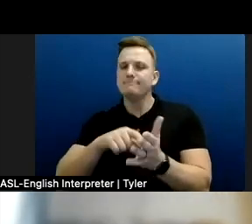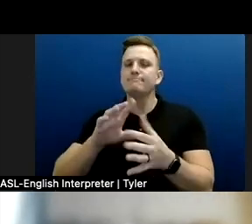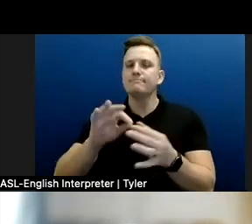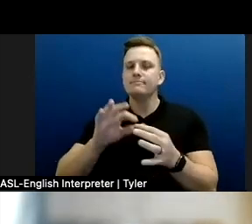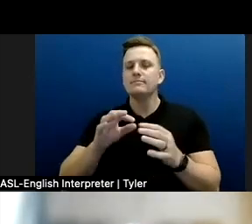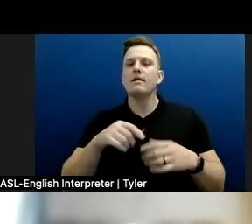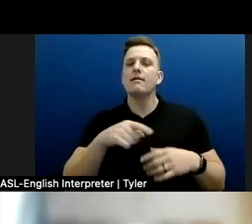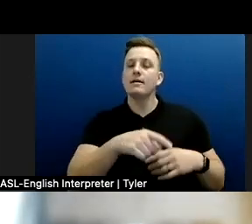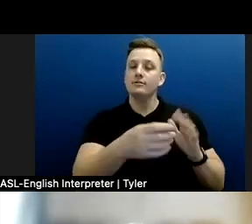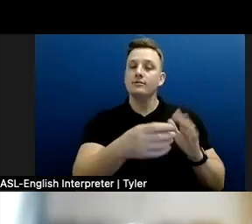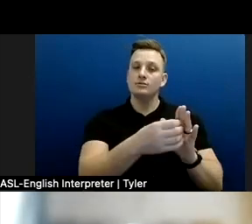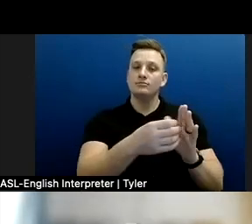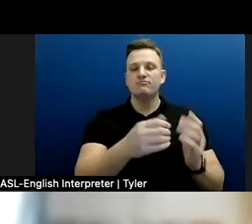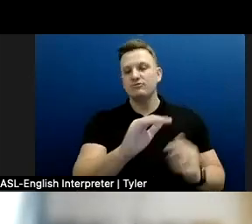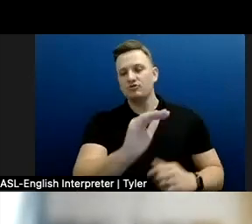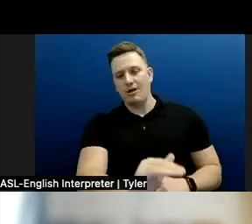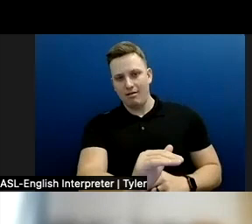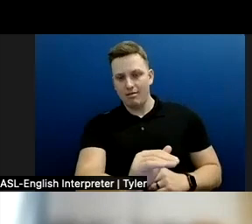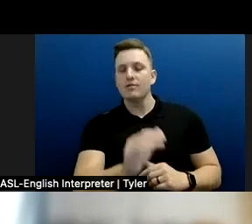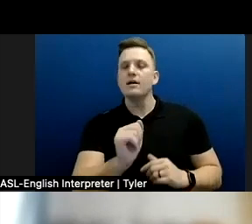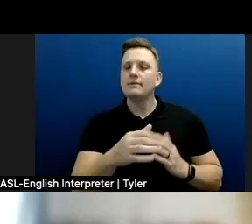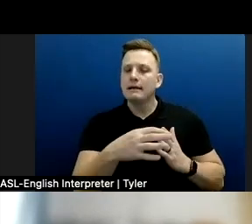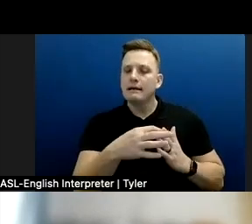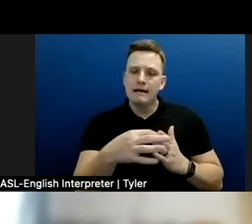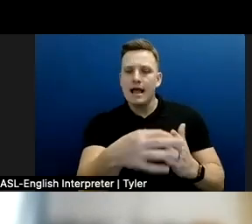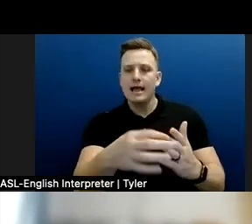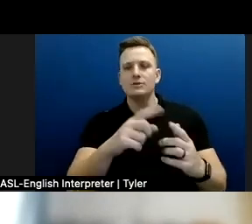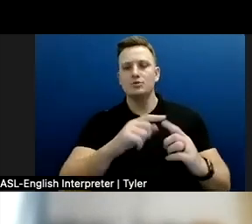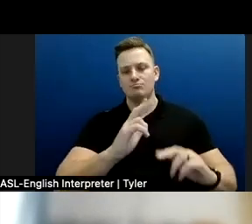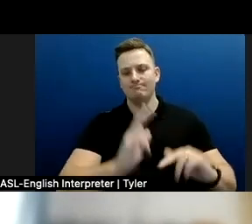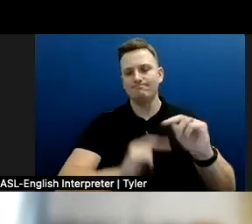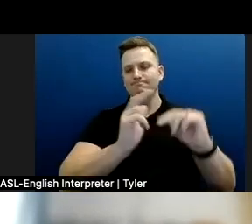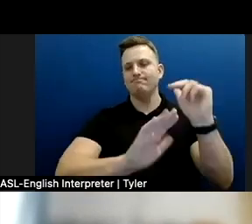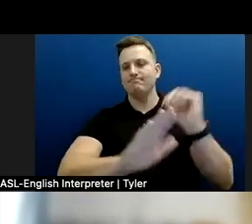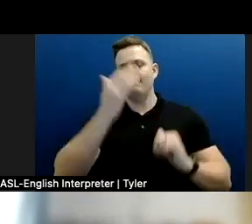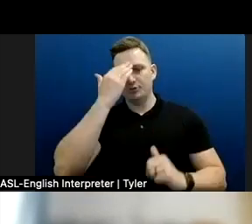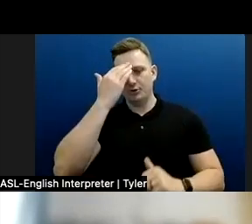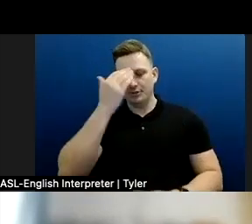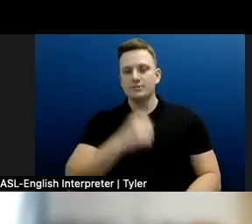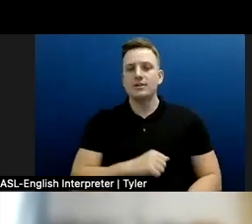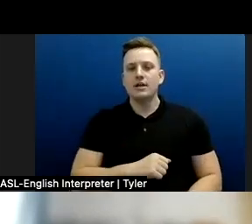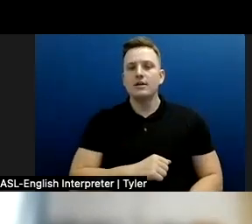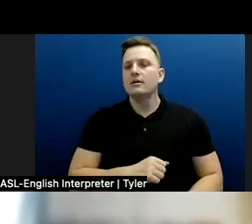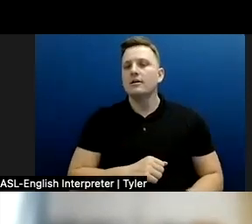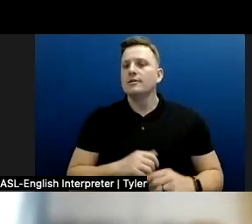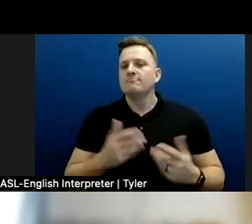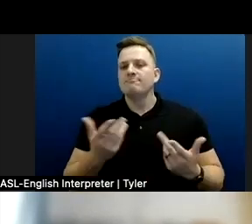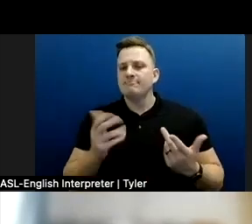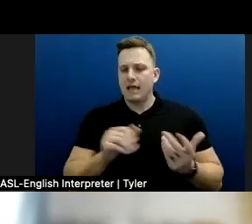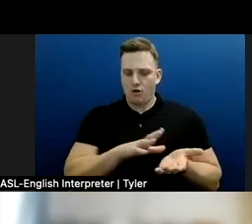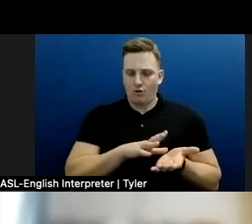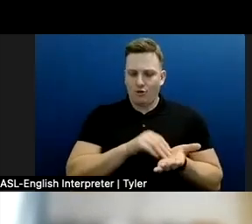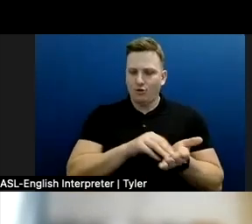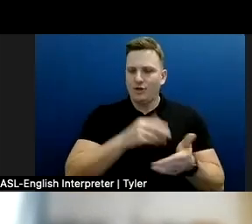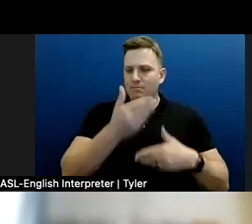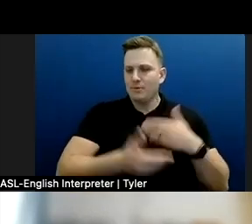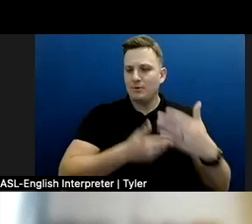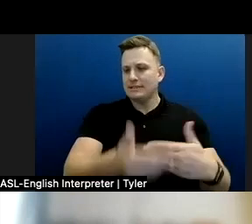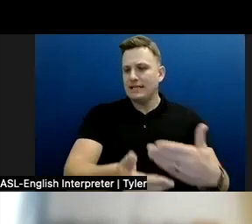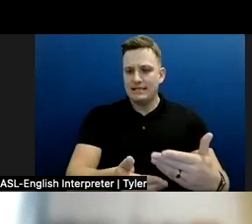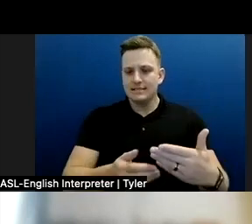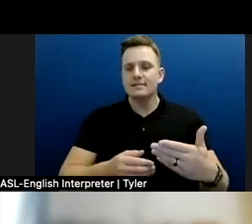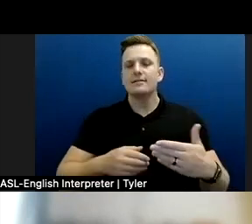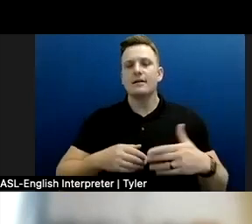And in whatever way this learning process is described, there's this kind of underlying